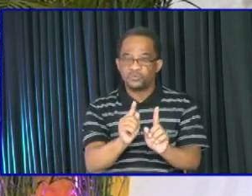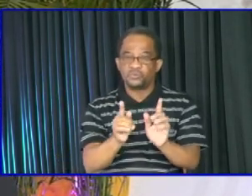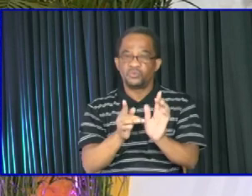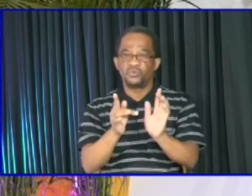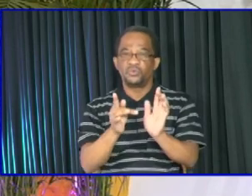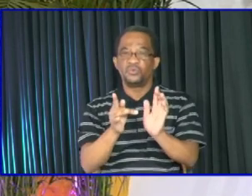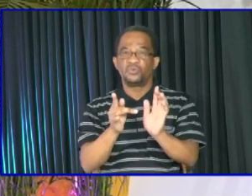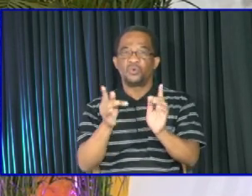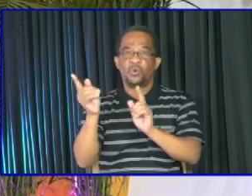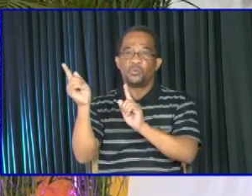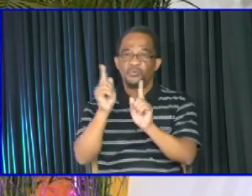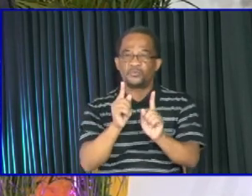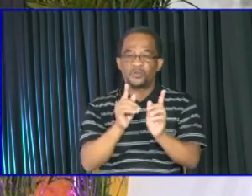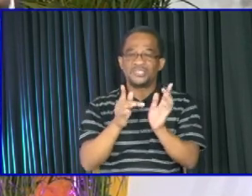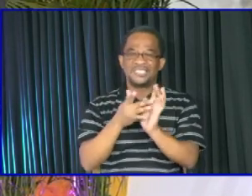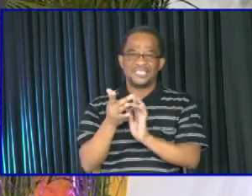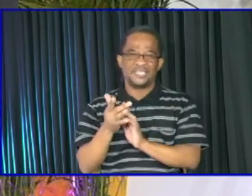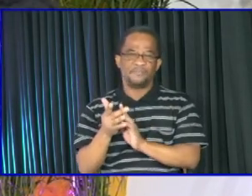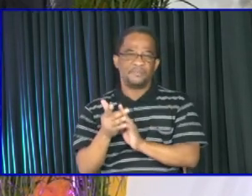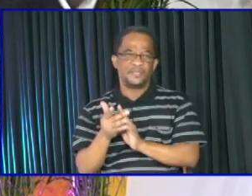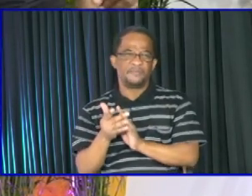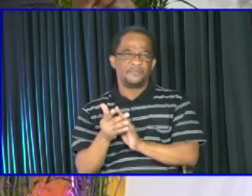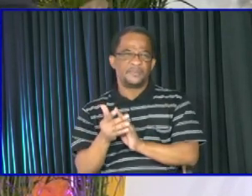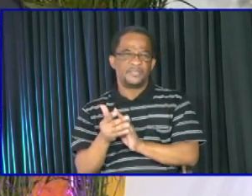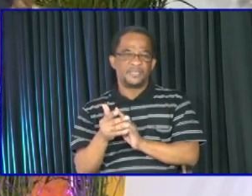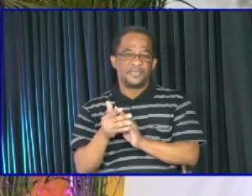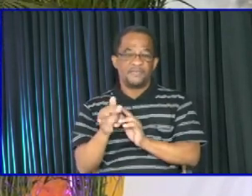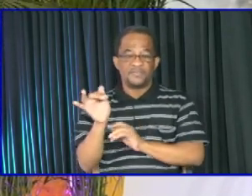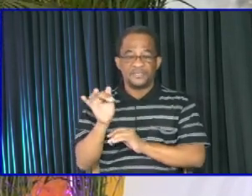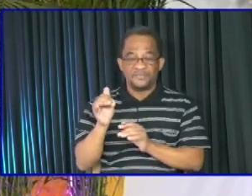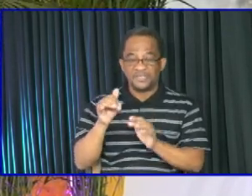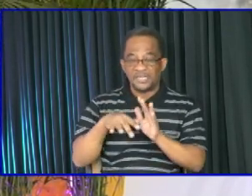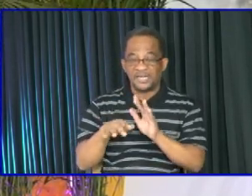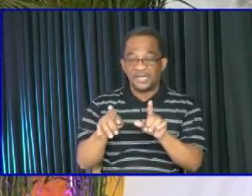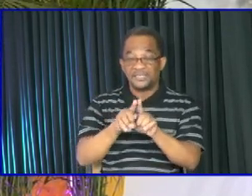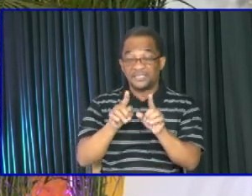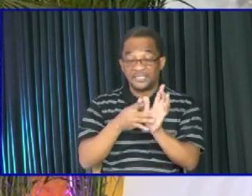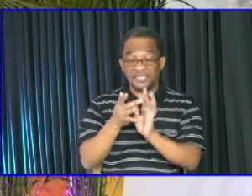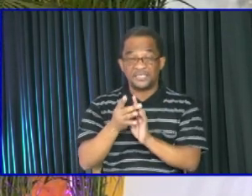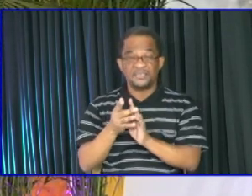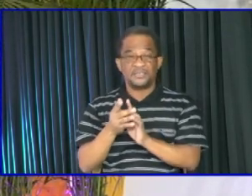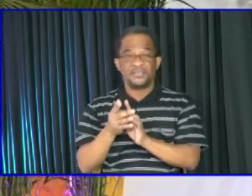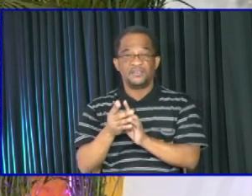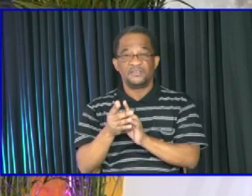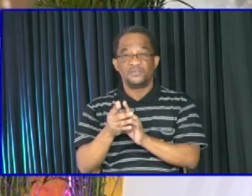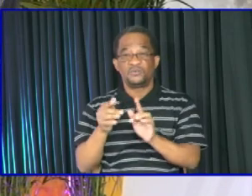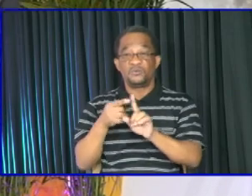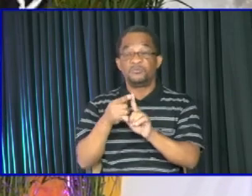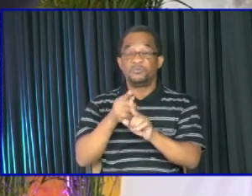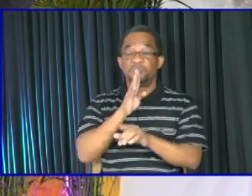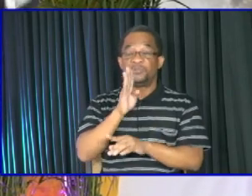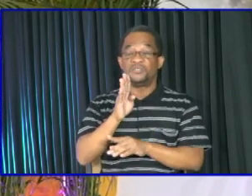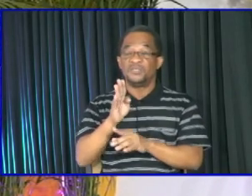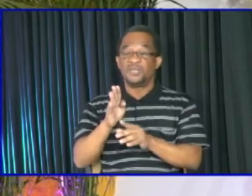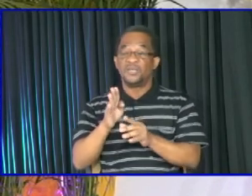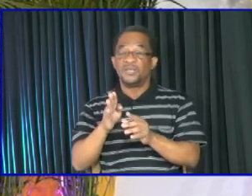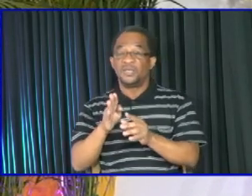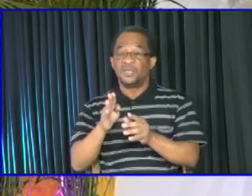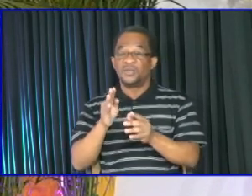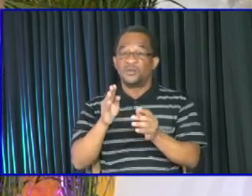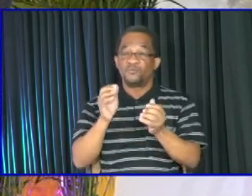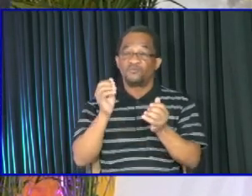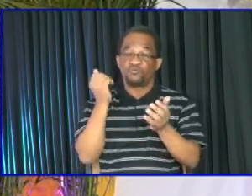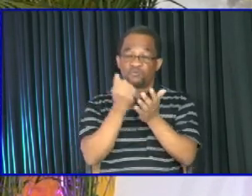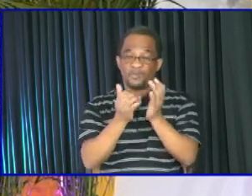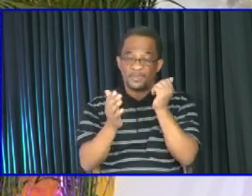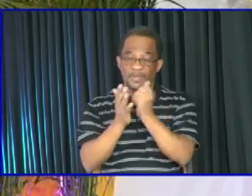that background, we look at what happened even as Jesus was to be crucified, that it was church leaders